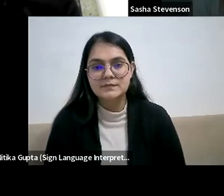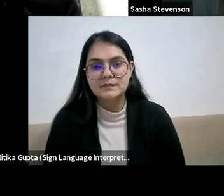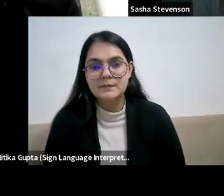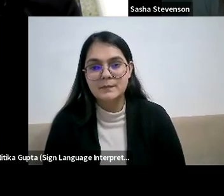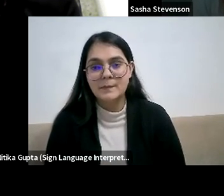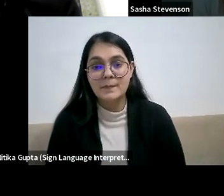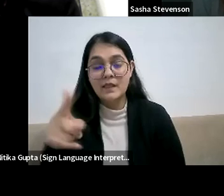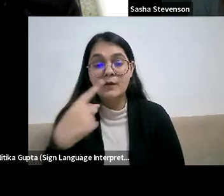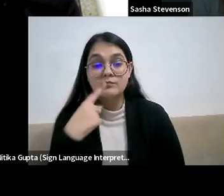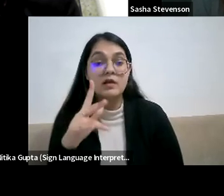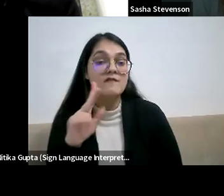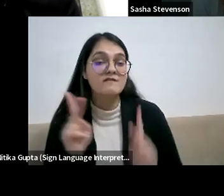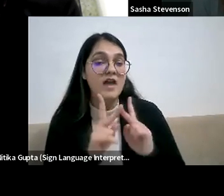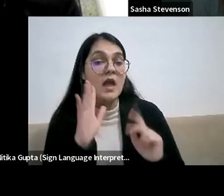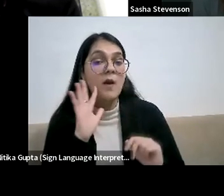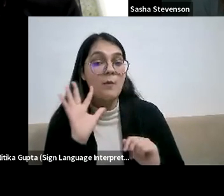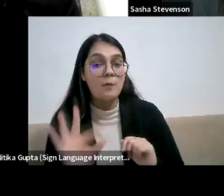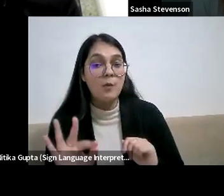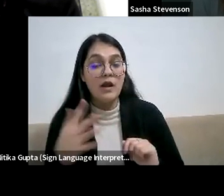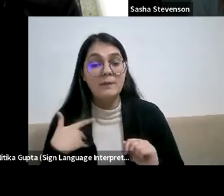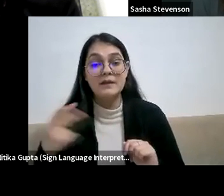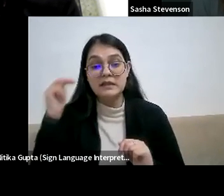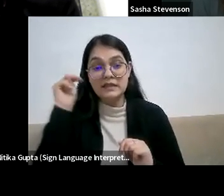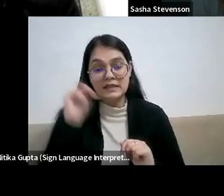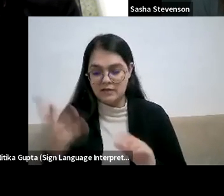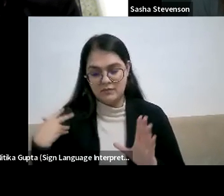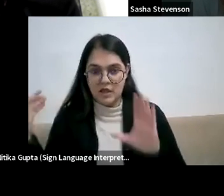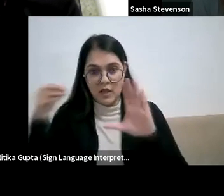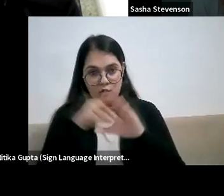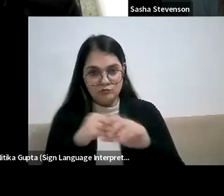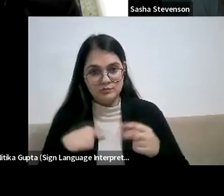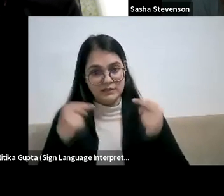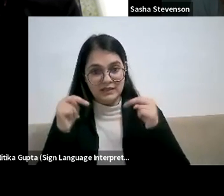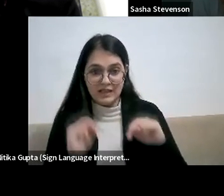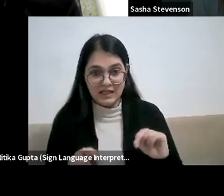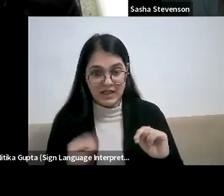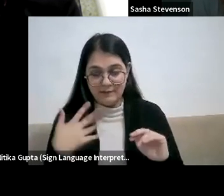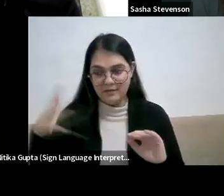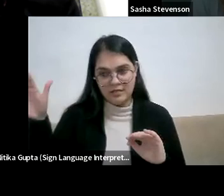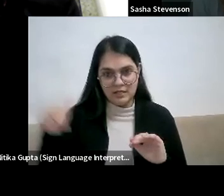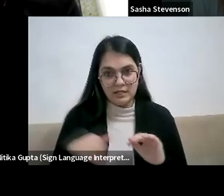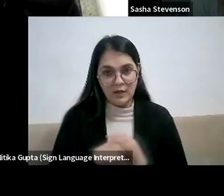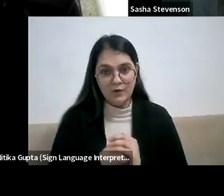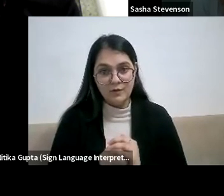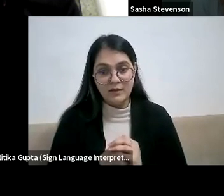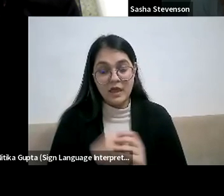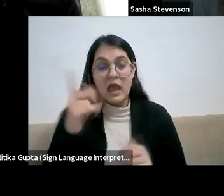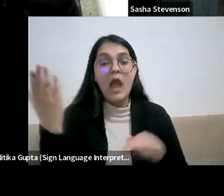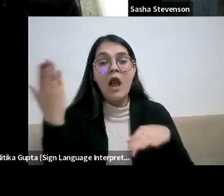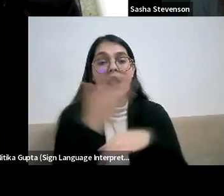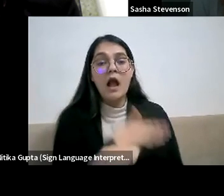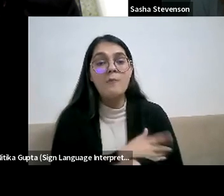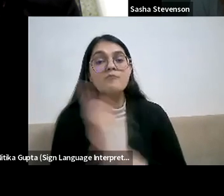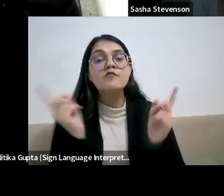It is important that we have to bring out inclusion, and it should come